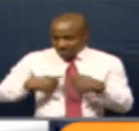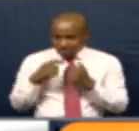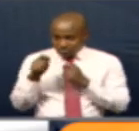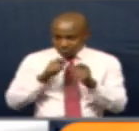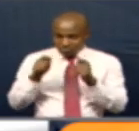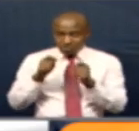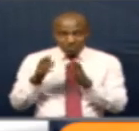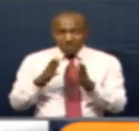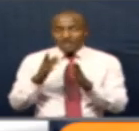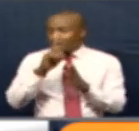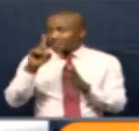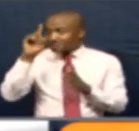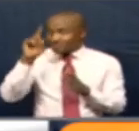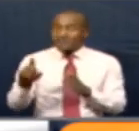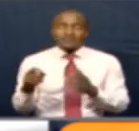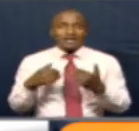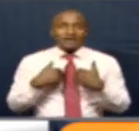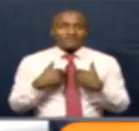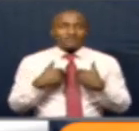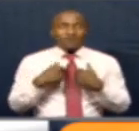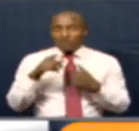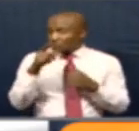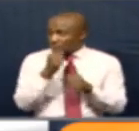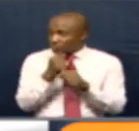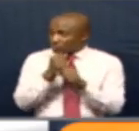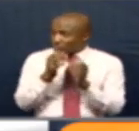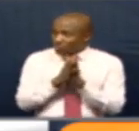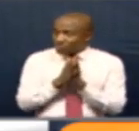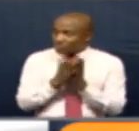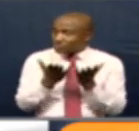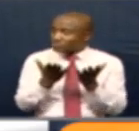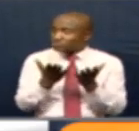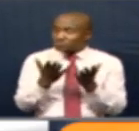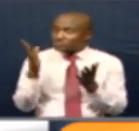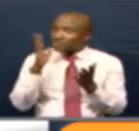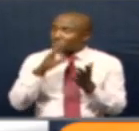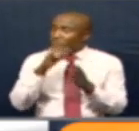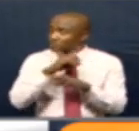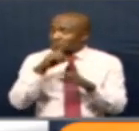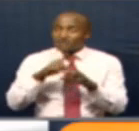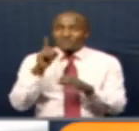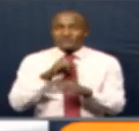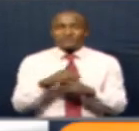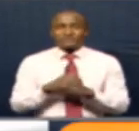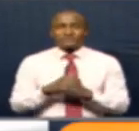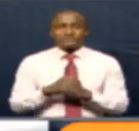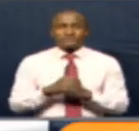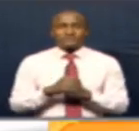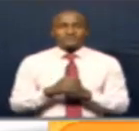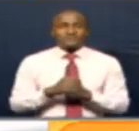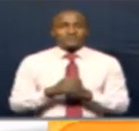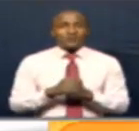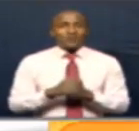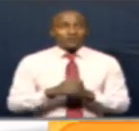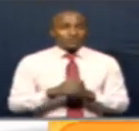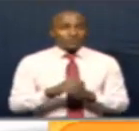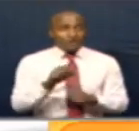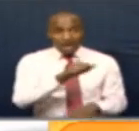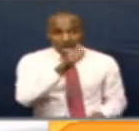every citizen must have. What do you do with your garbage when you're through with it? Okay, Nairobians, you know yourselves. Let's take another